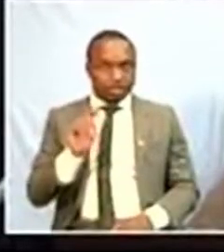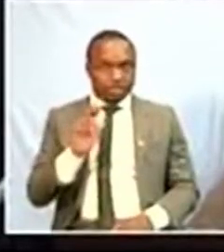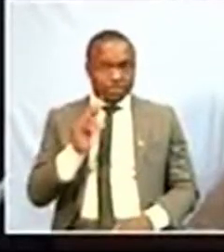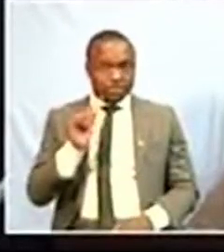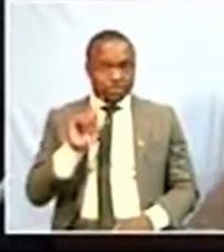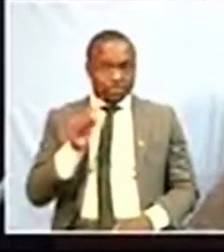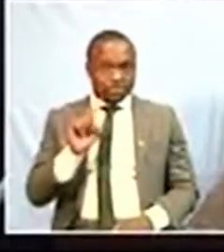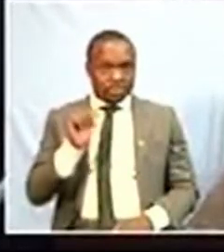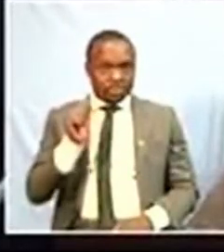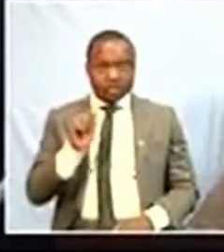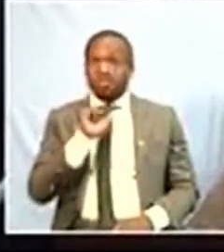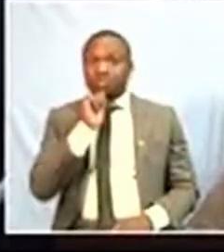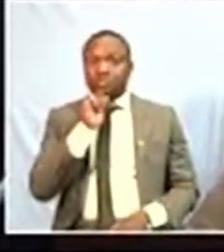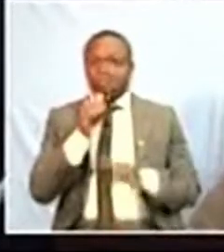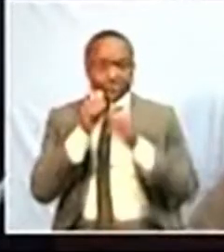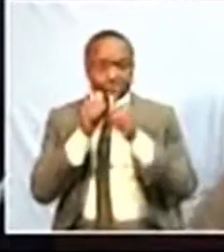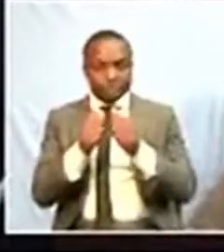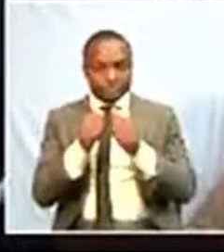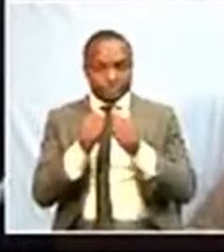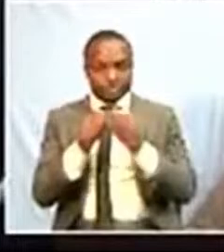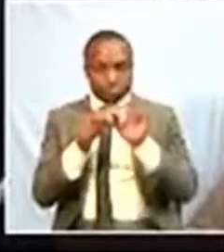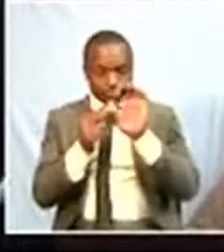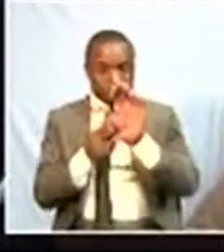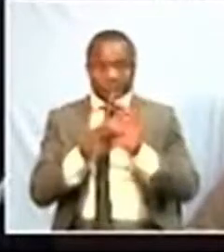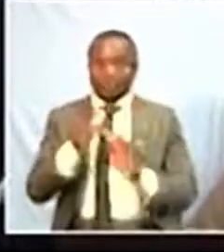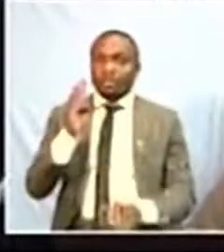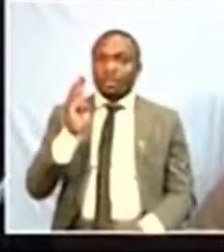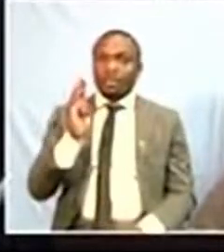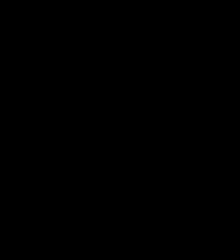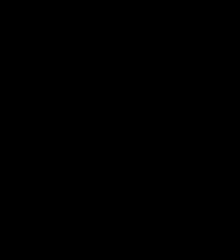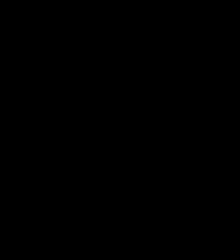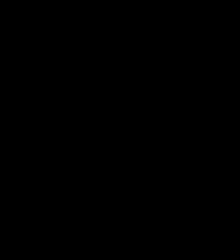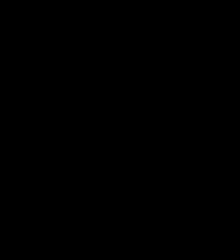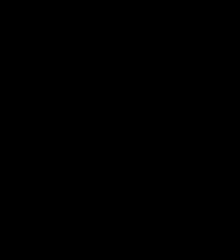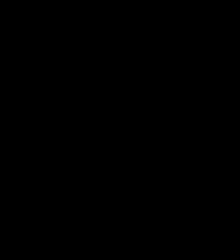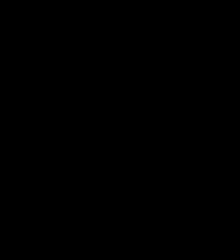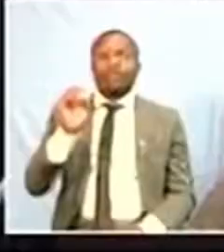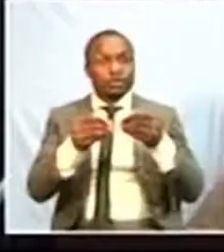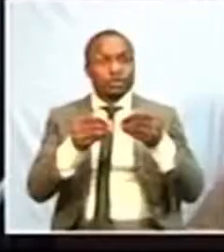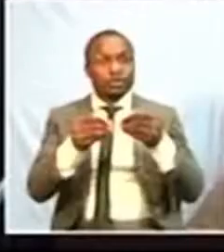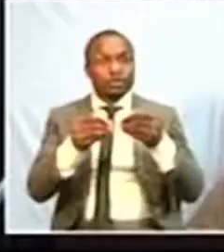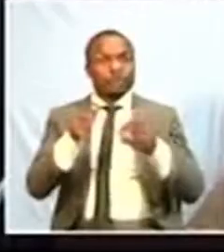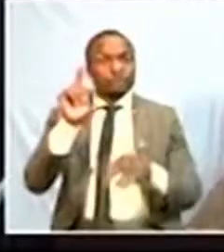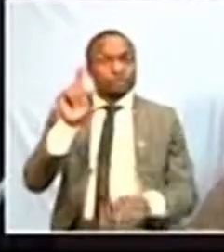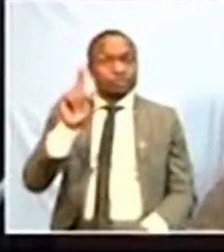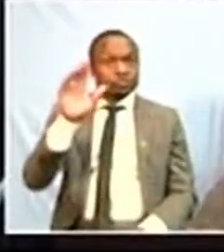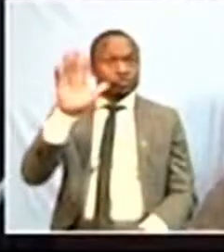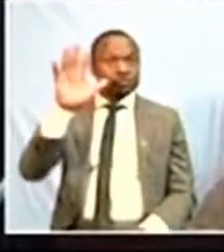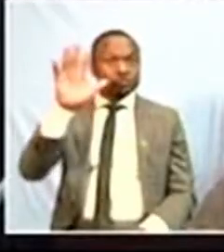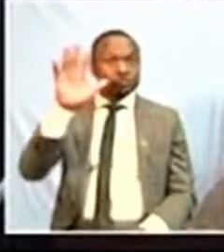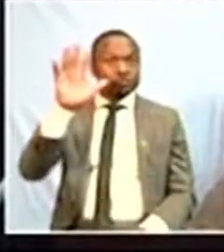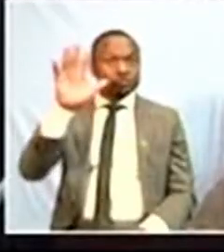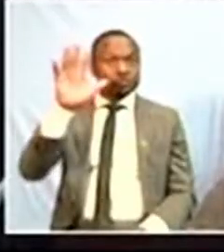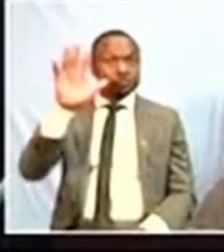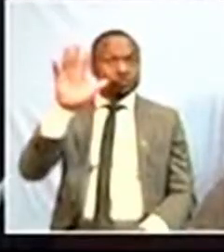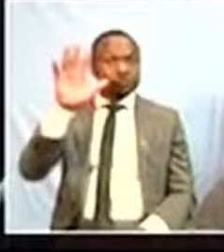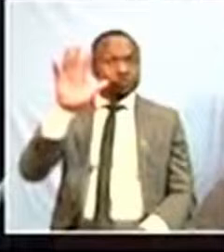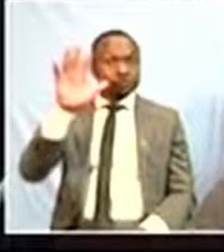as provided for in the BOQ. The BOQ provided 150 millimeter